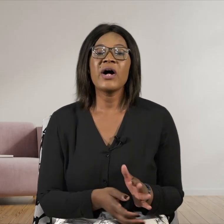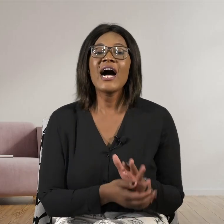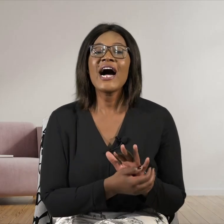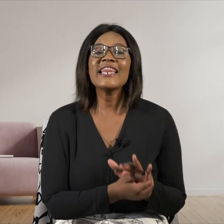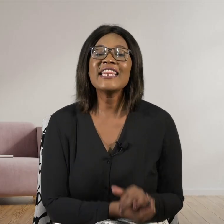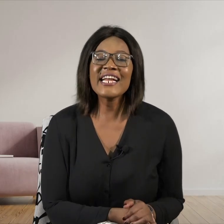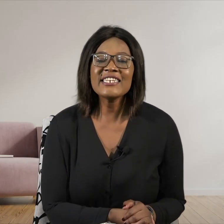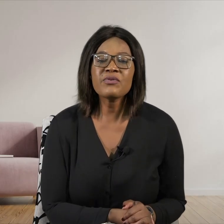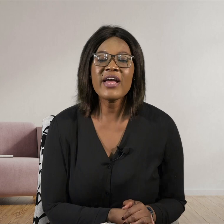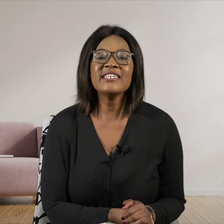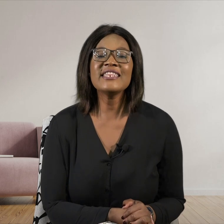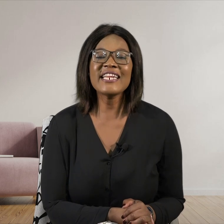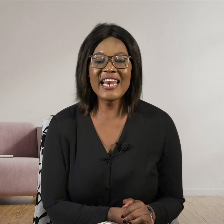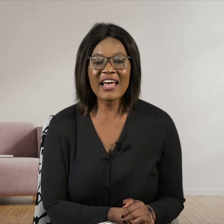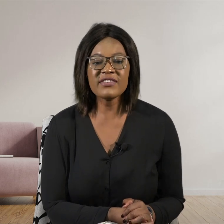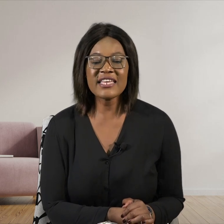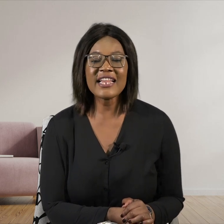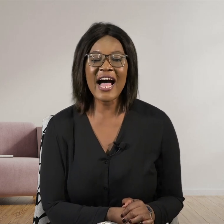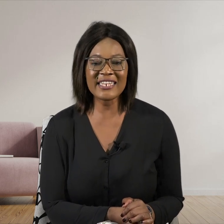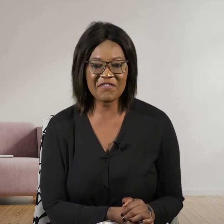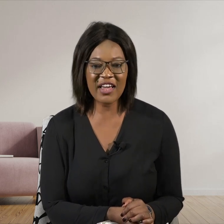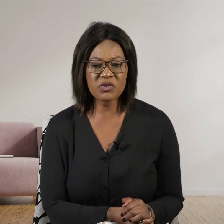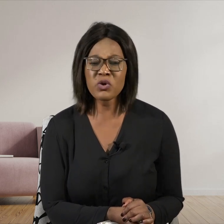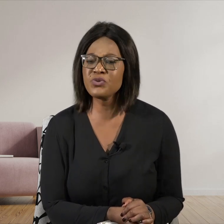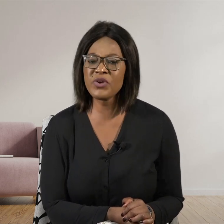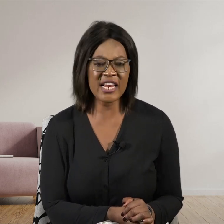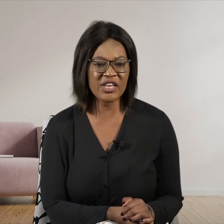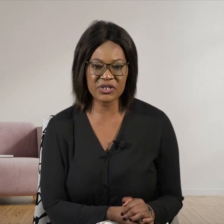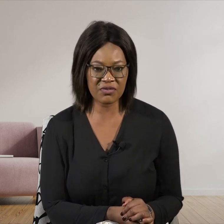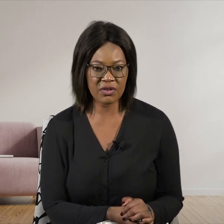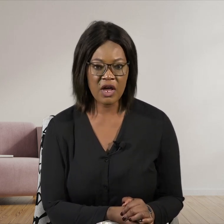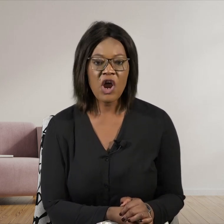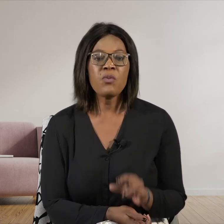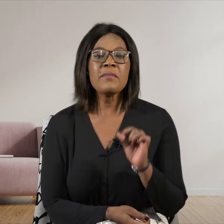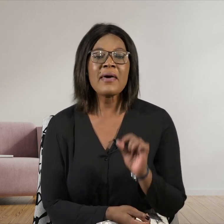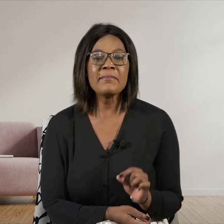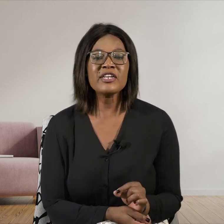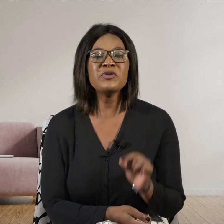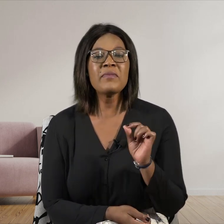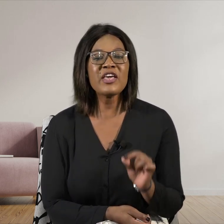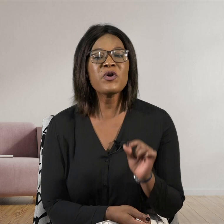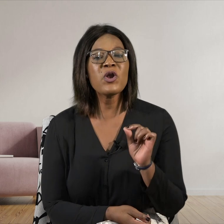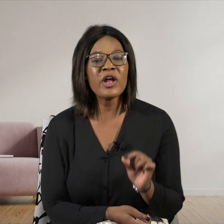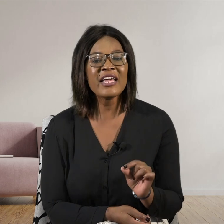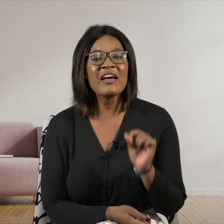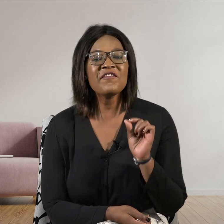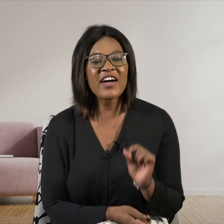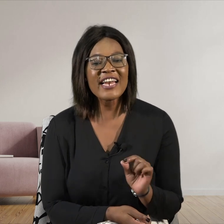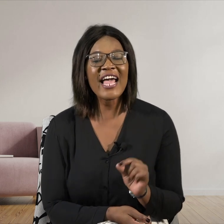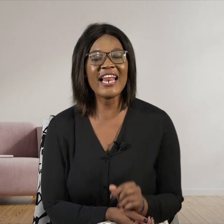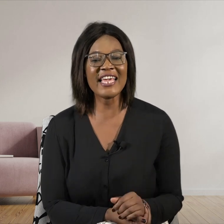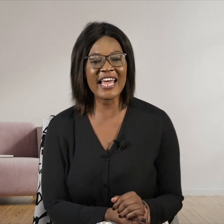Wow, that great 3 life skill artifact was really useful. Remember to make your learning